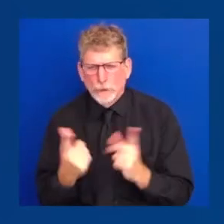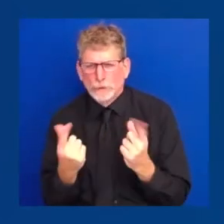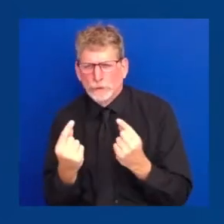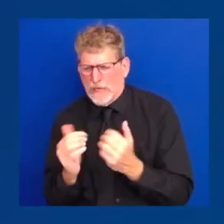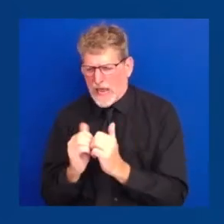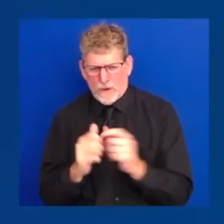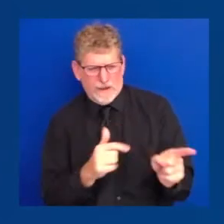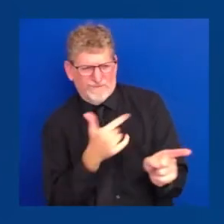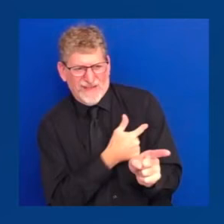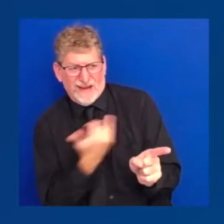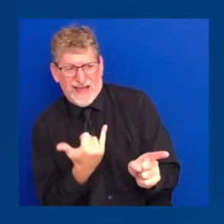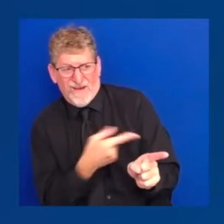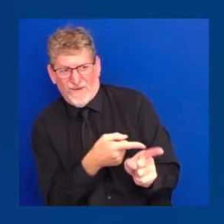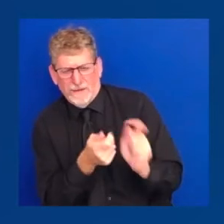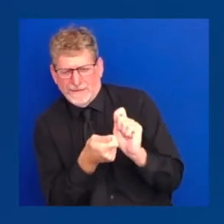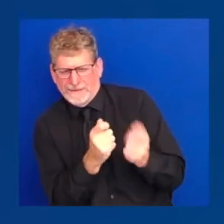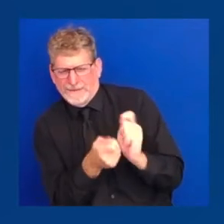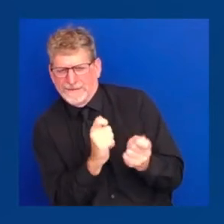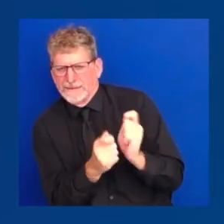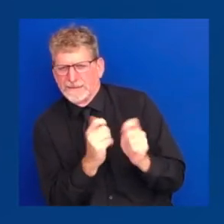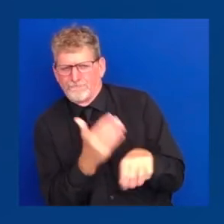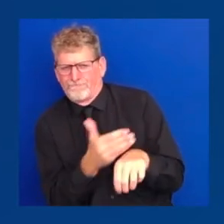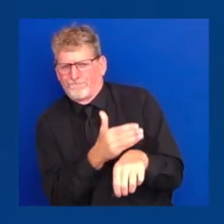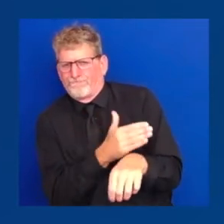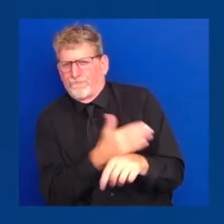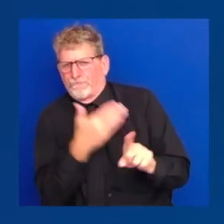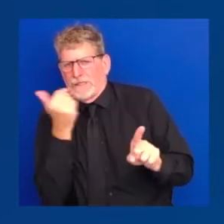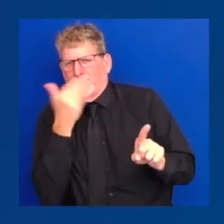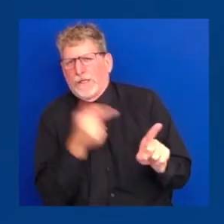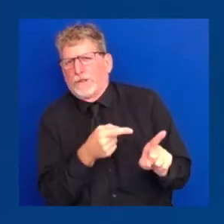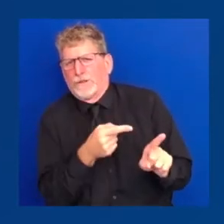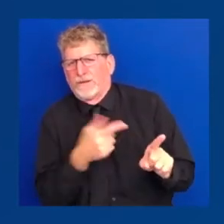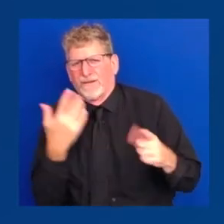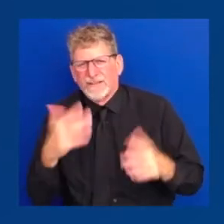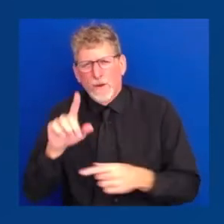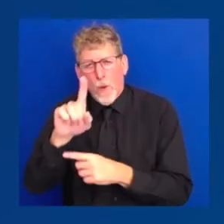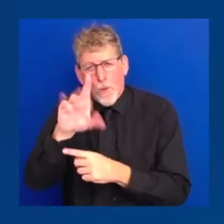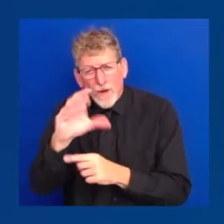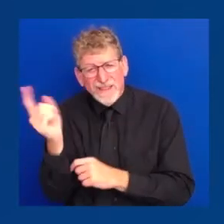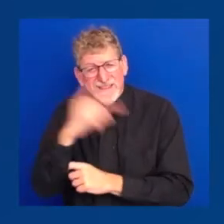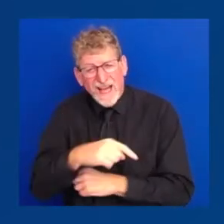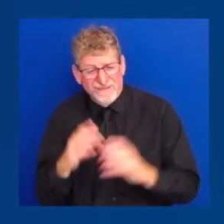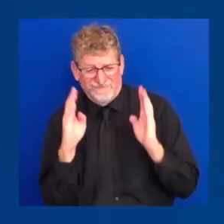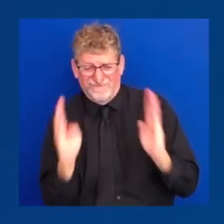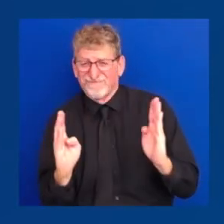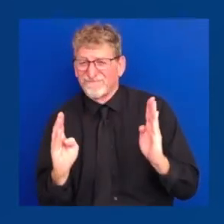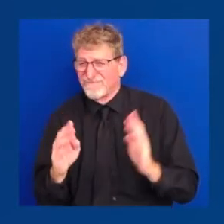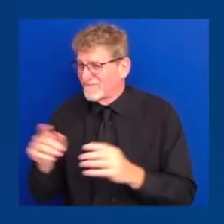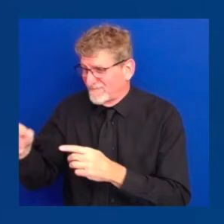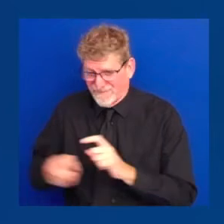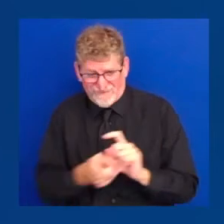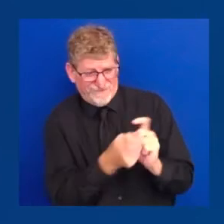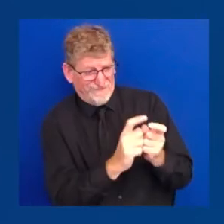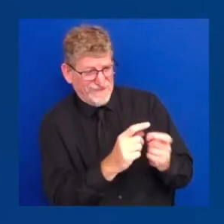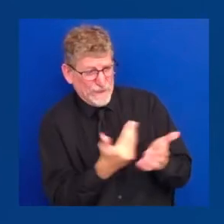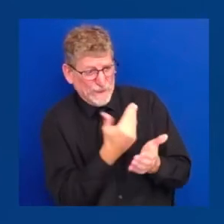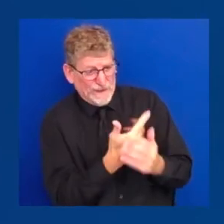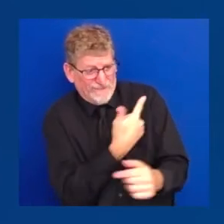prevent the case of COVID-19 than treat one, we do have a growing number of therapeutic options,